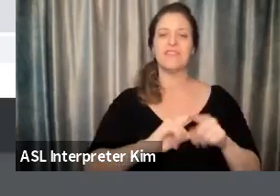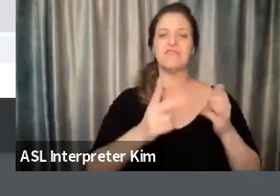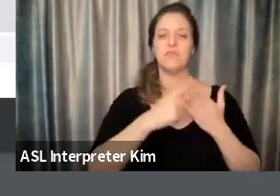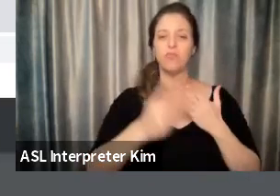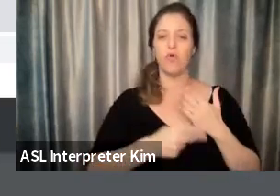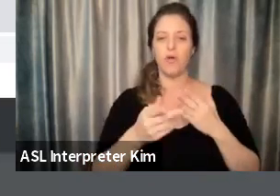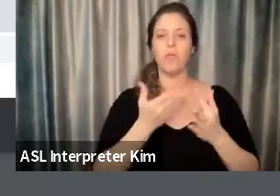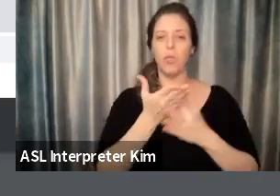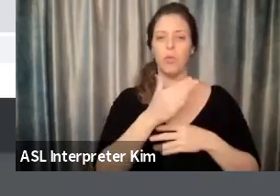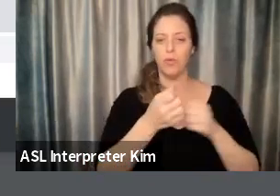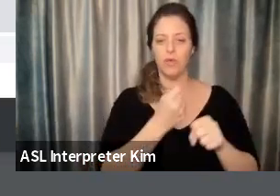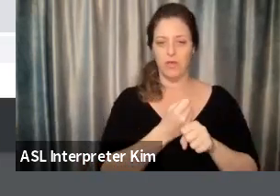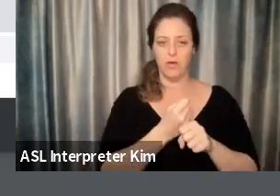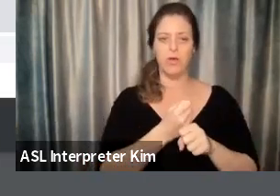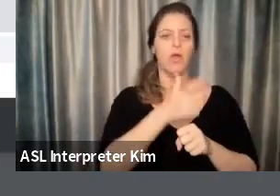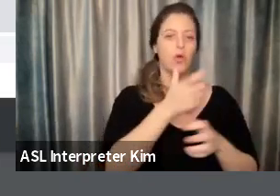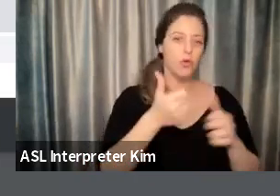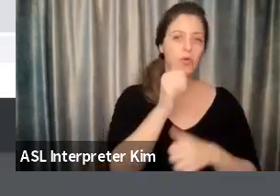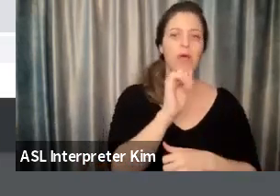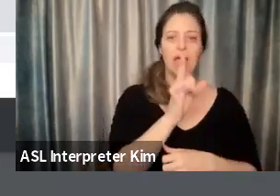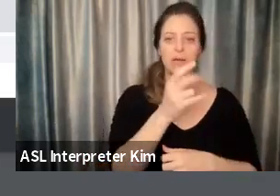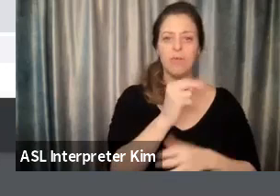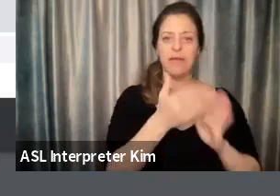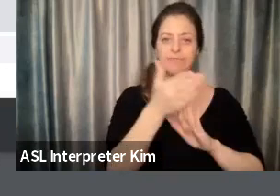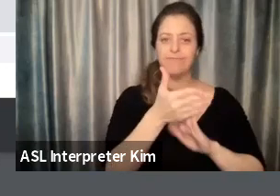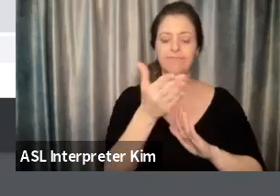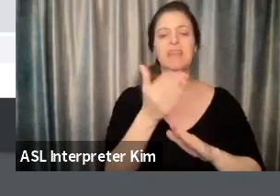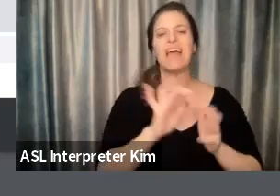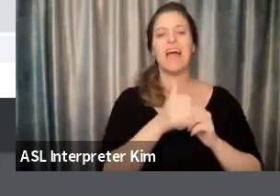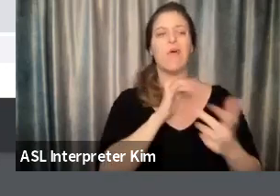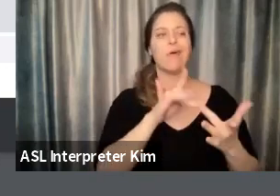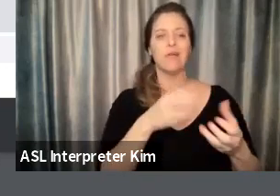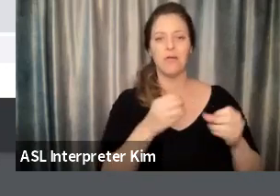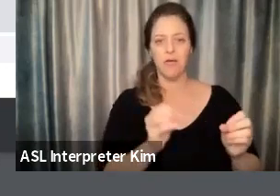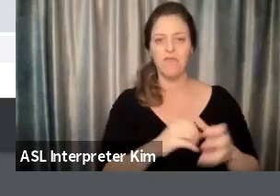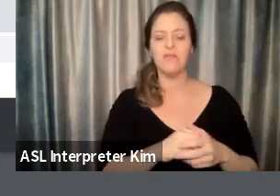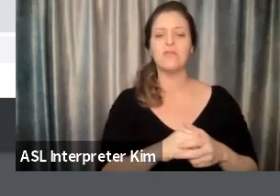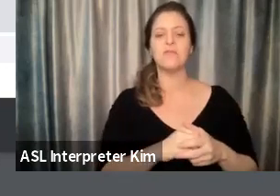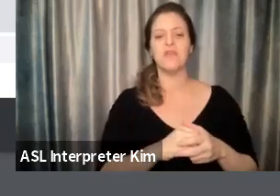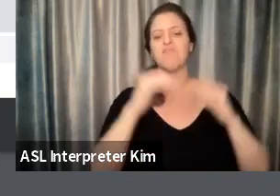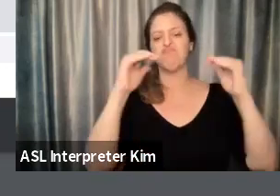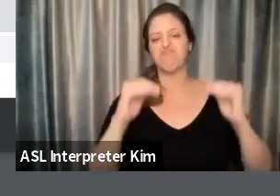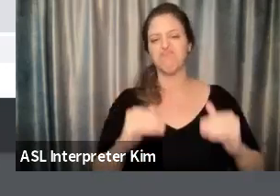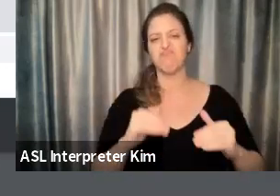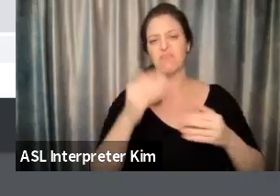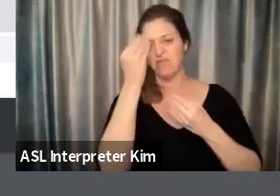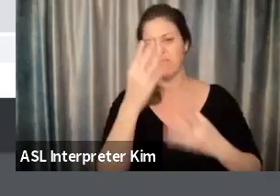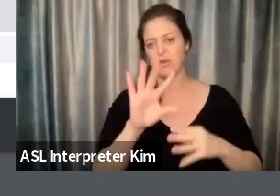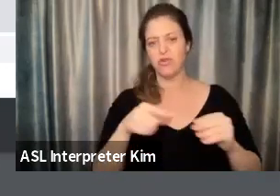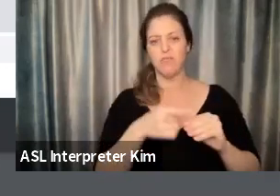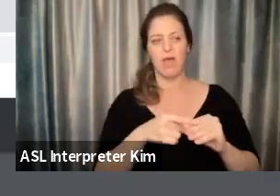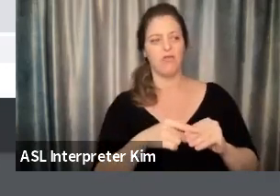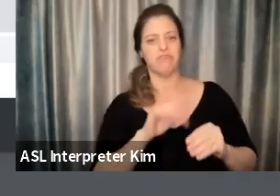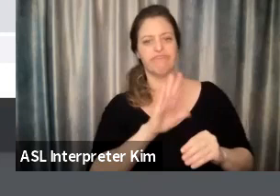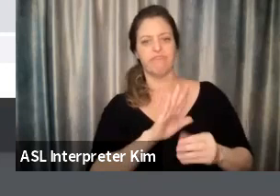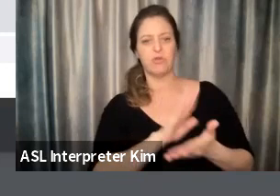their administrator, how can I reach somebody within the office. It provides information about what they do, in